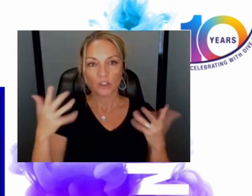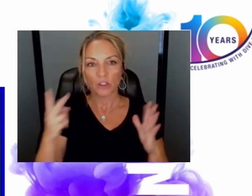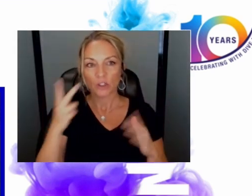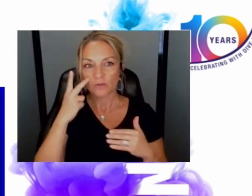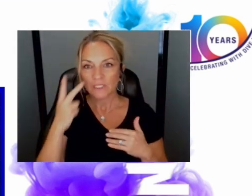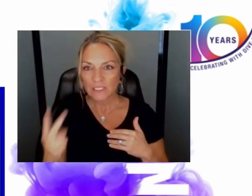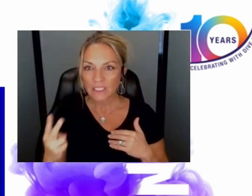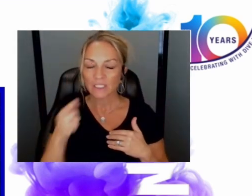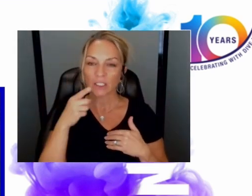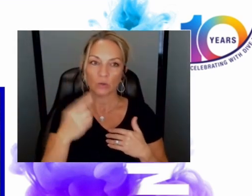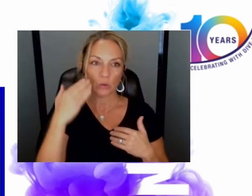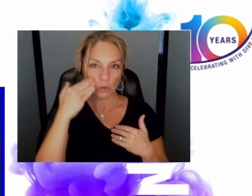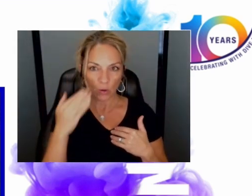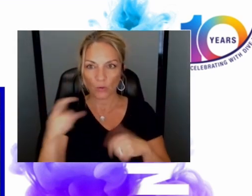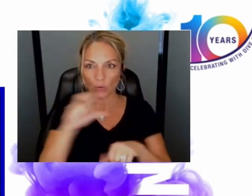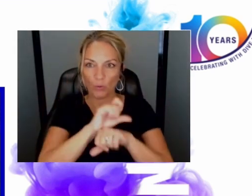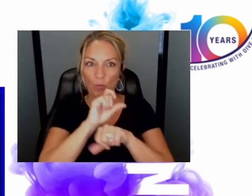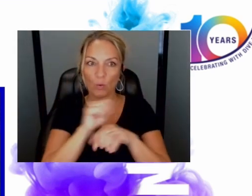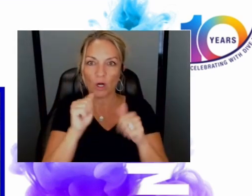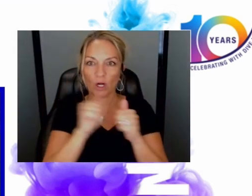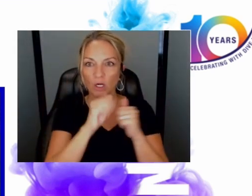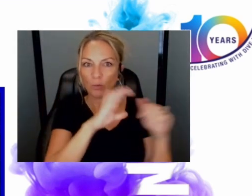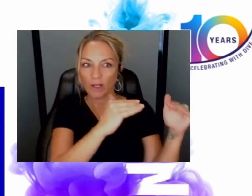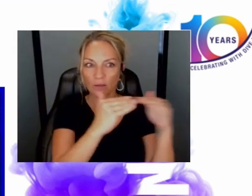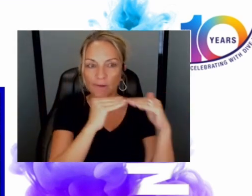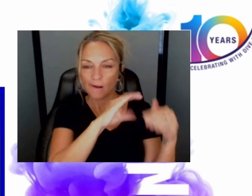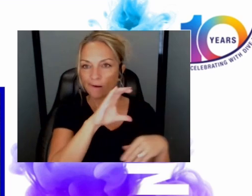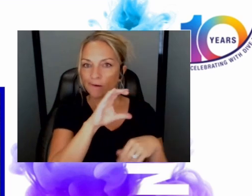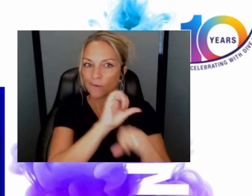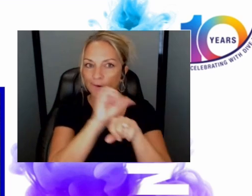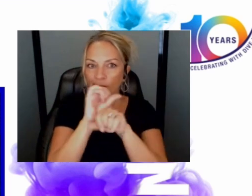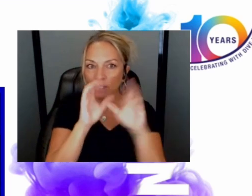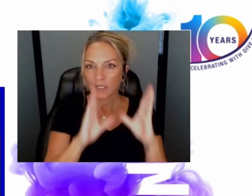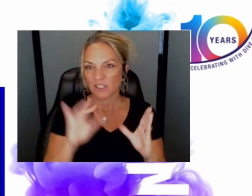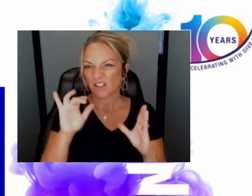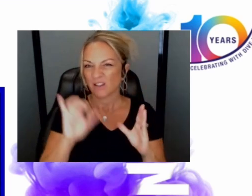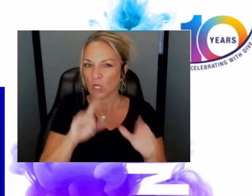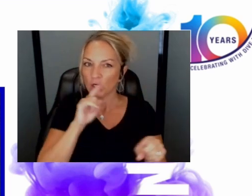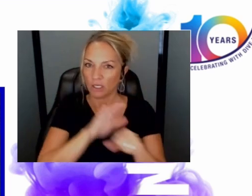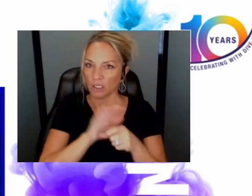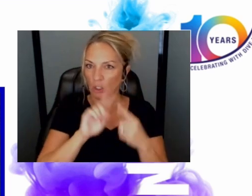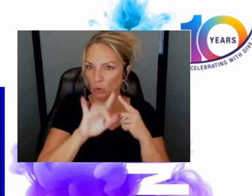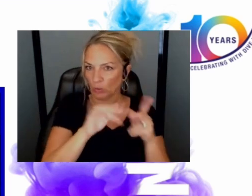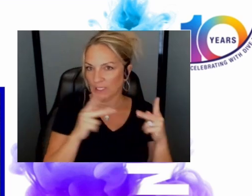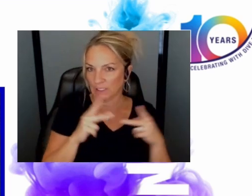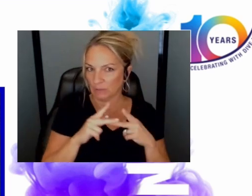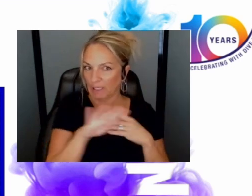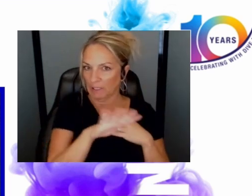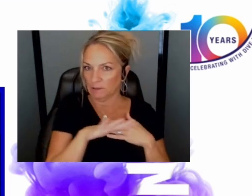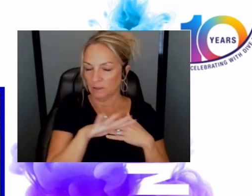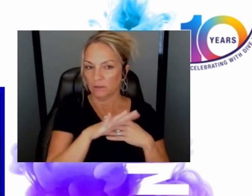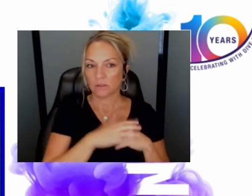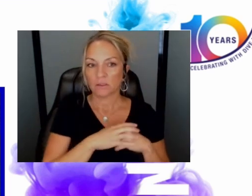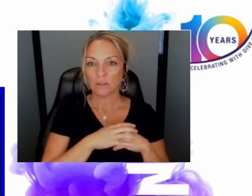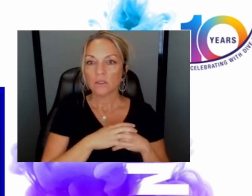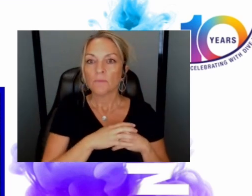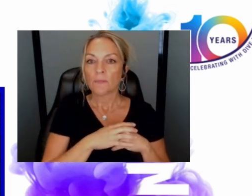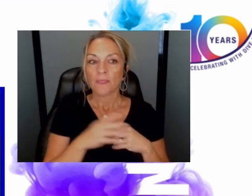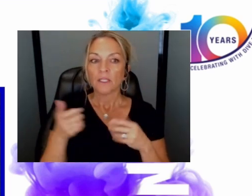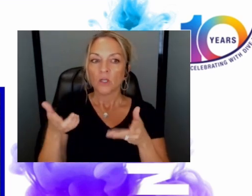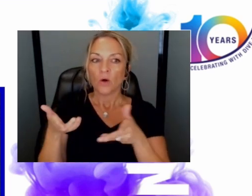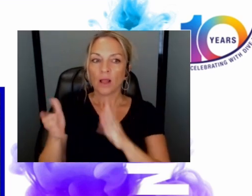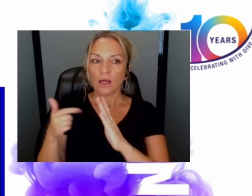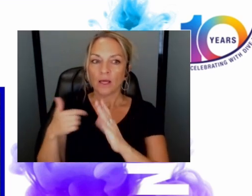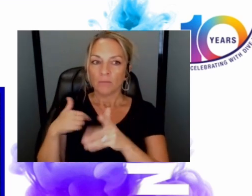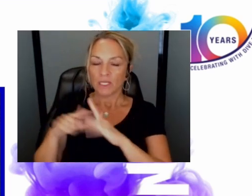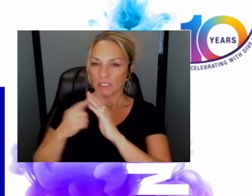colleagues who are dedicated in that space. So, Bridget, let me start with you again, and I want to allow you the opportunity